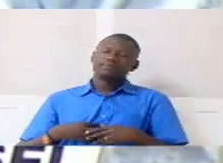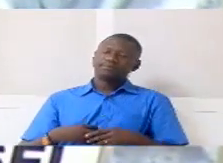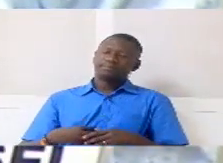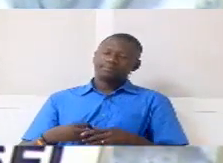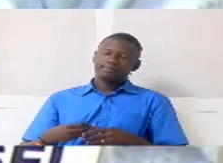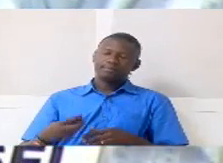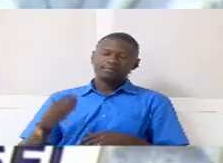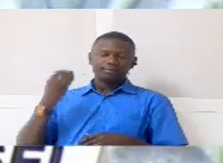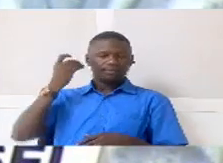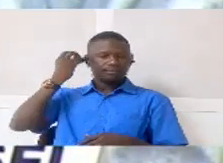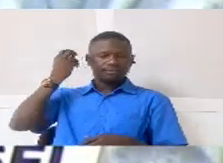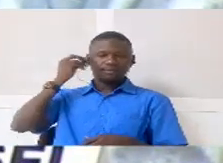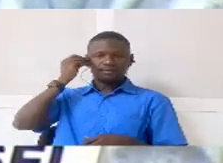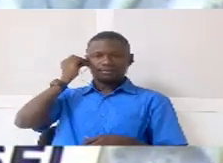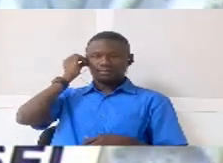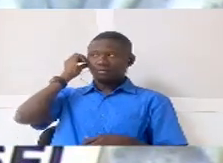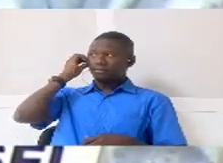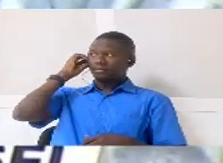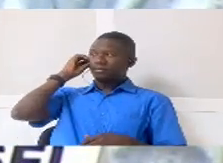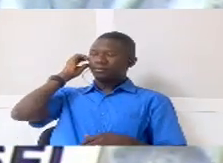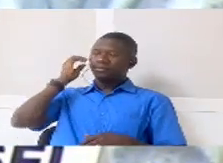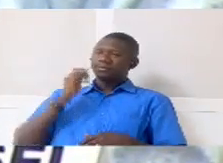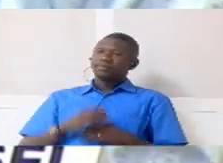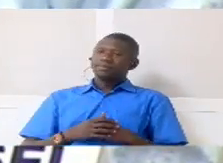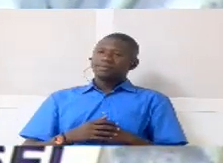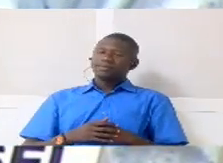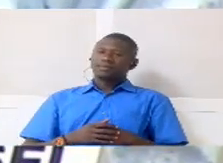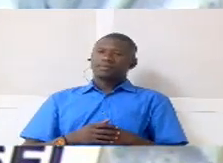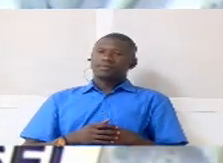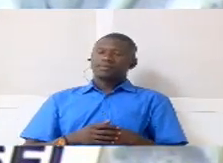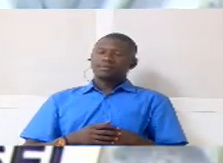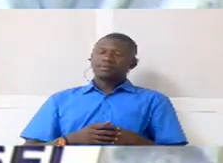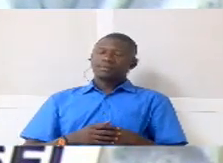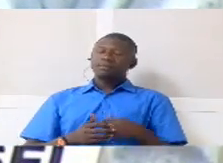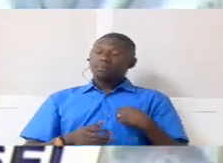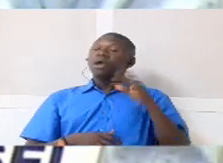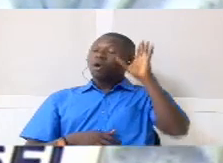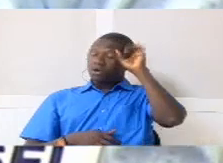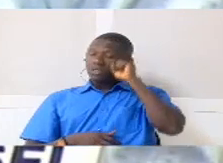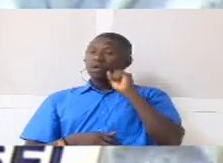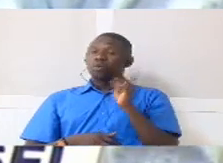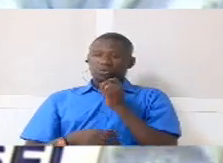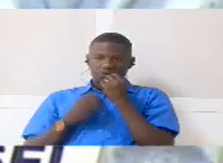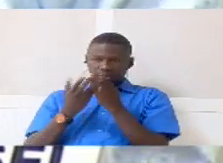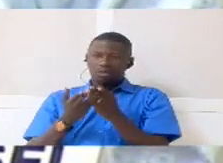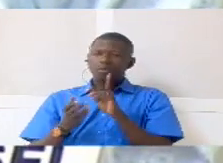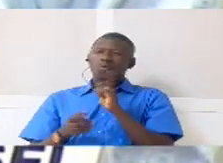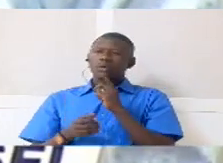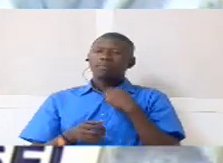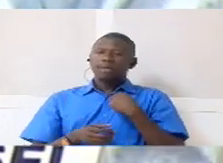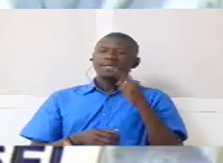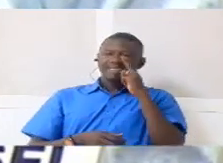I understand what you've said, but what I was trying to drive at is what is